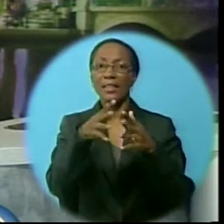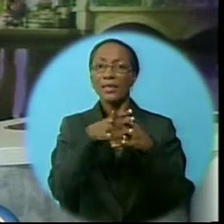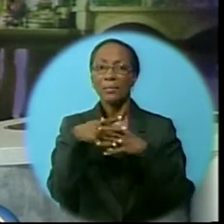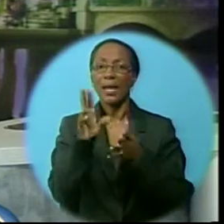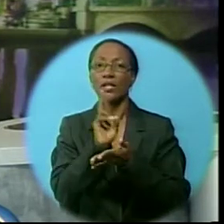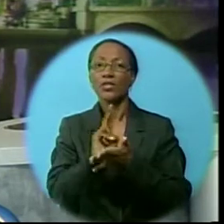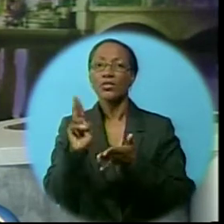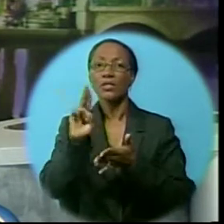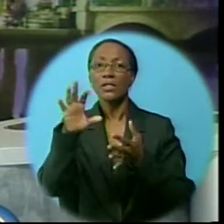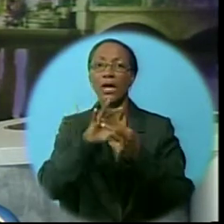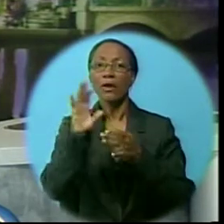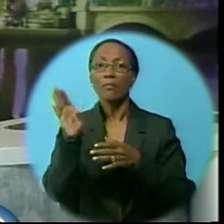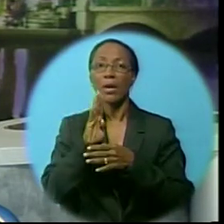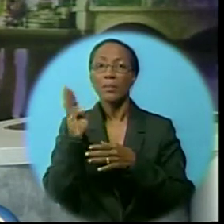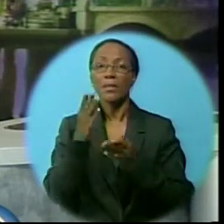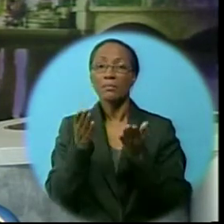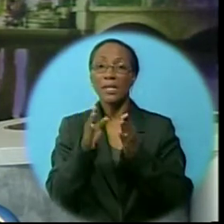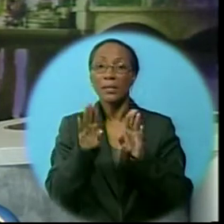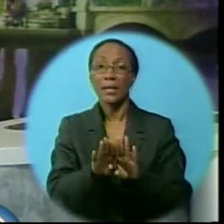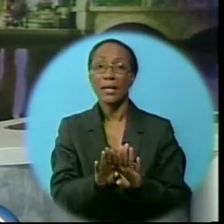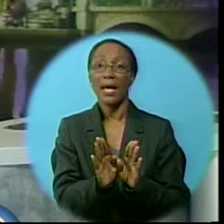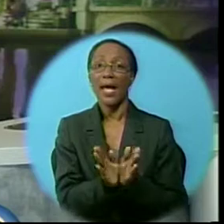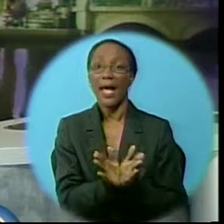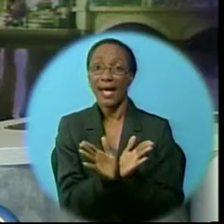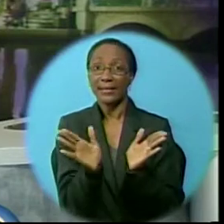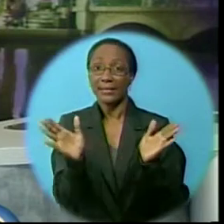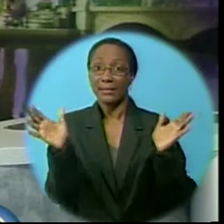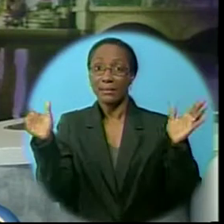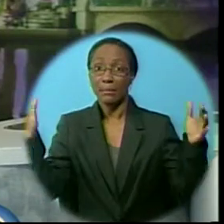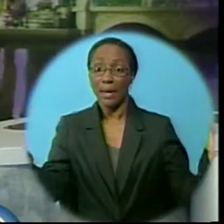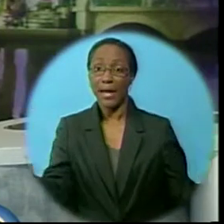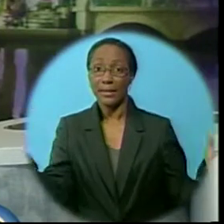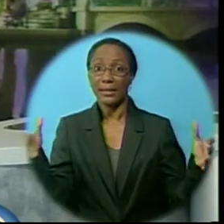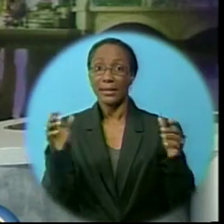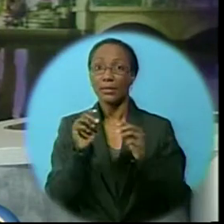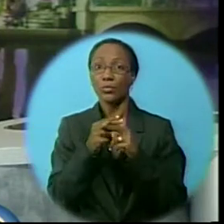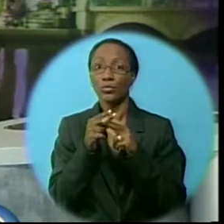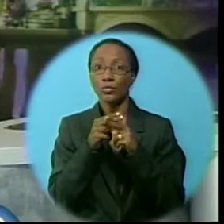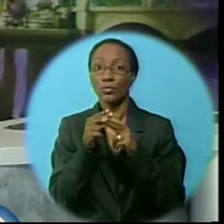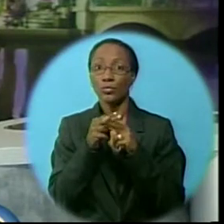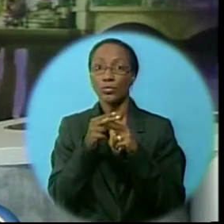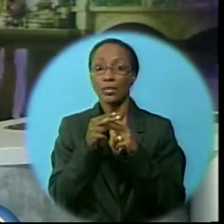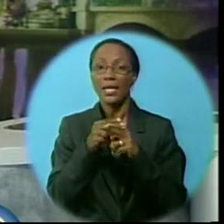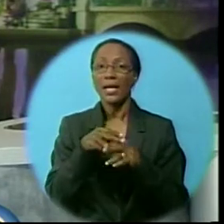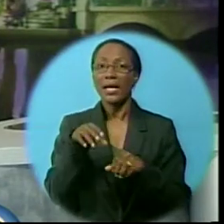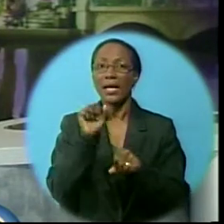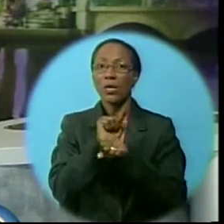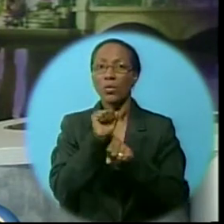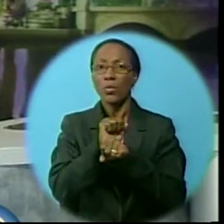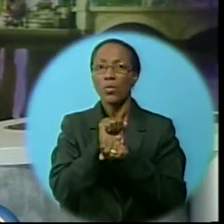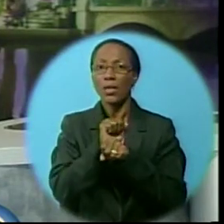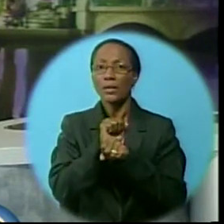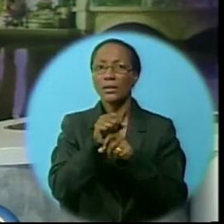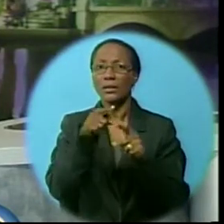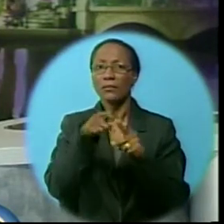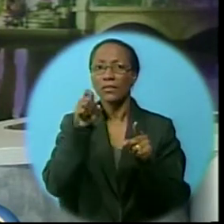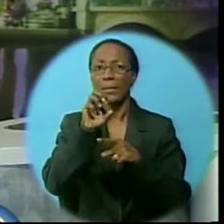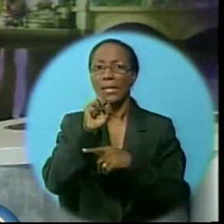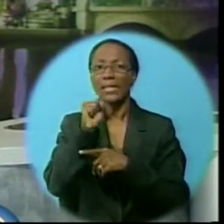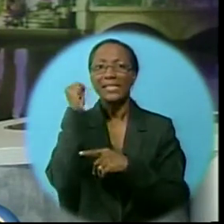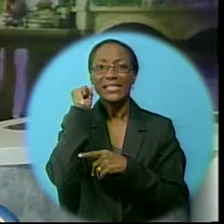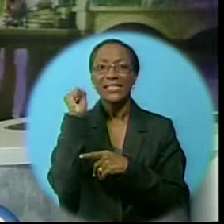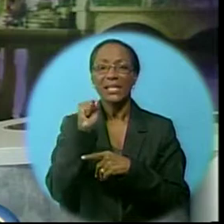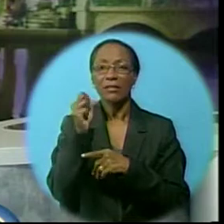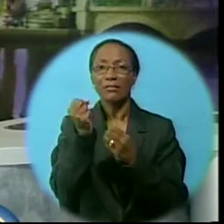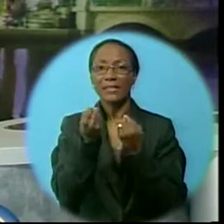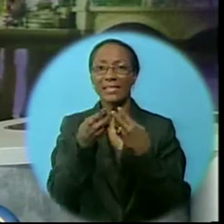of Barbados could be expanding in a big way soon. That facility operates at Lansdowne Silver Sands and has seen students